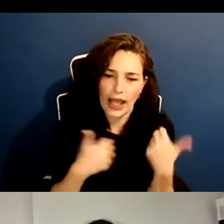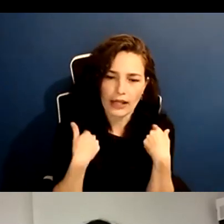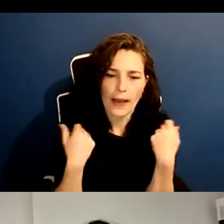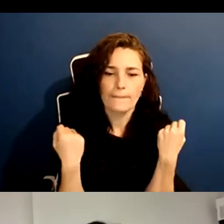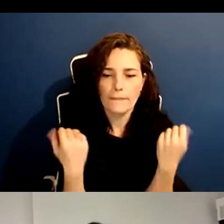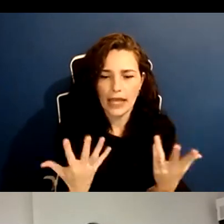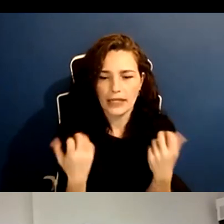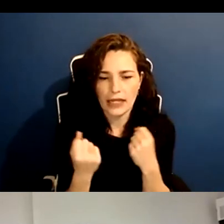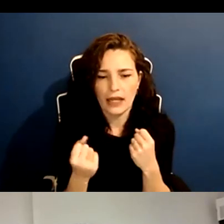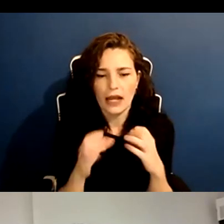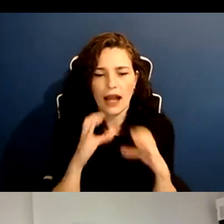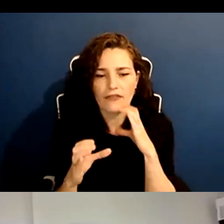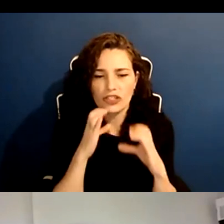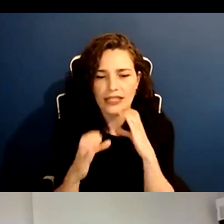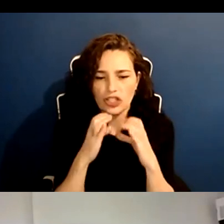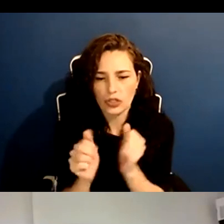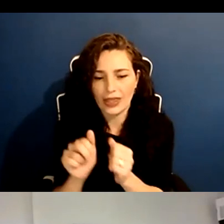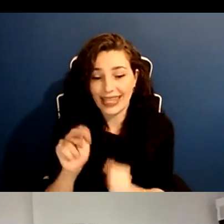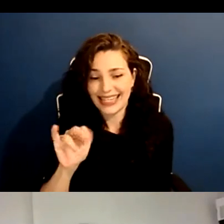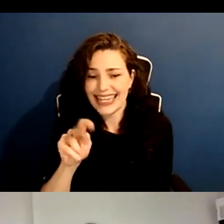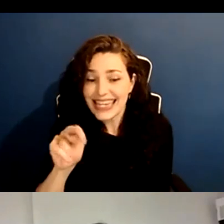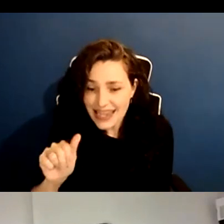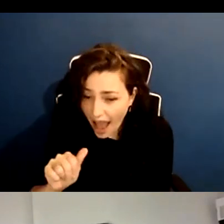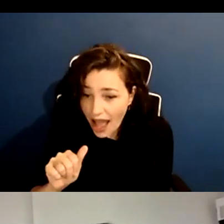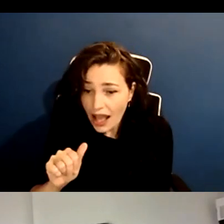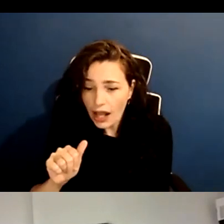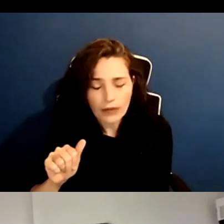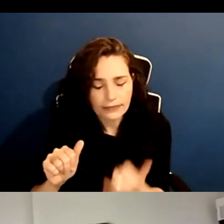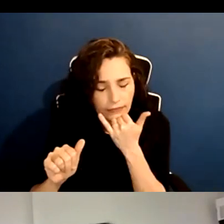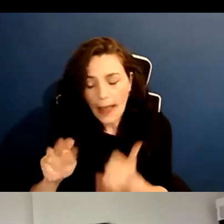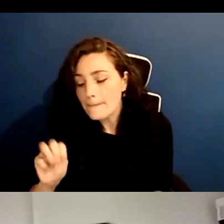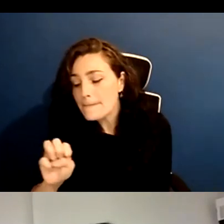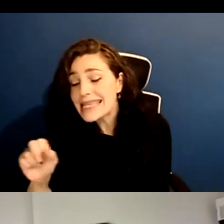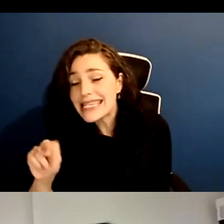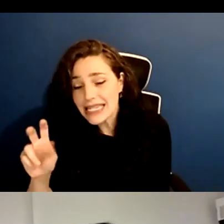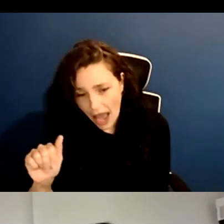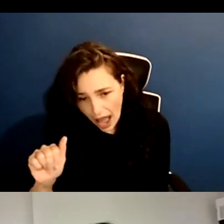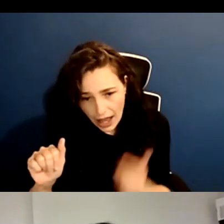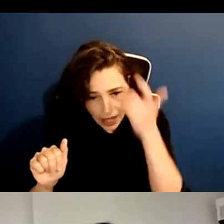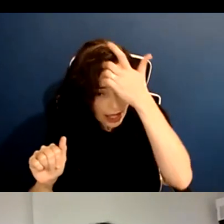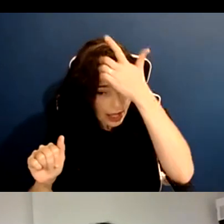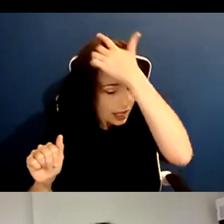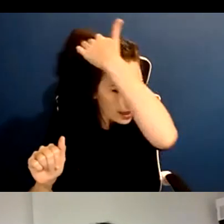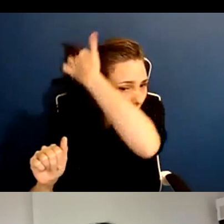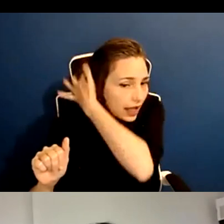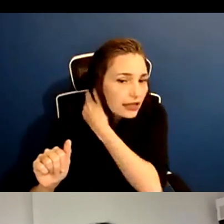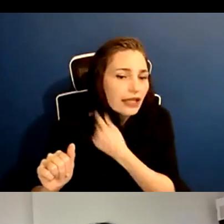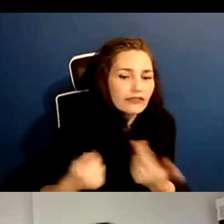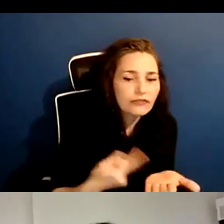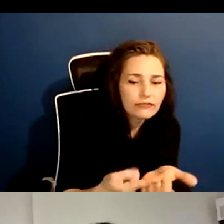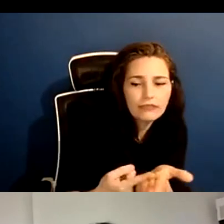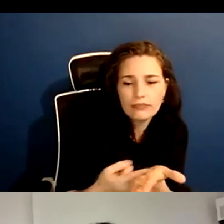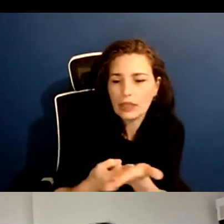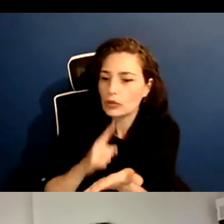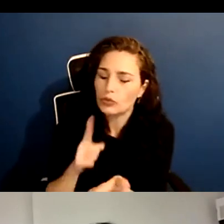with Meena. We're like, oh my gosh, will she really? But I'm telling you, like, once we first, the first place we went and put her, and it was